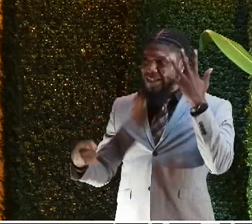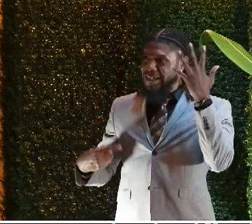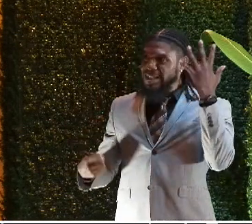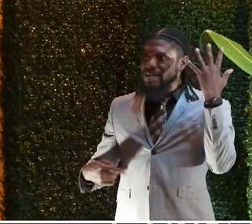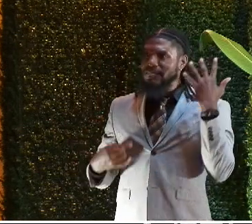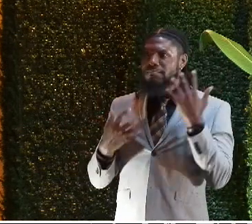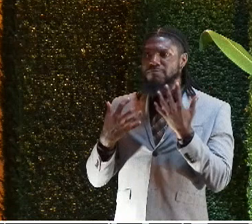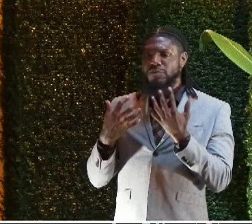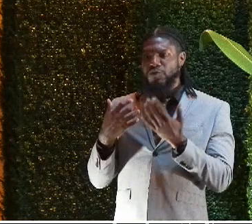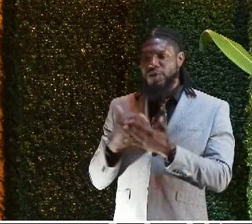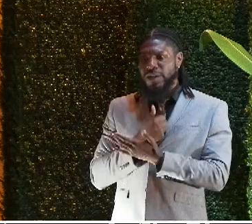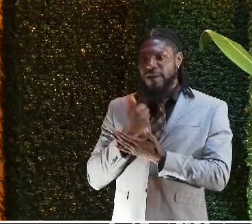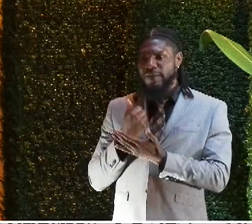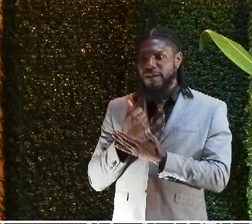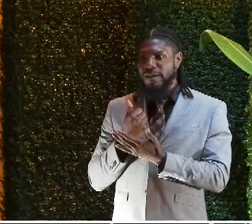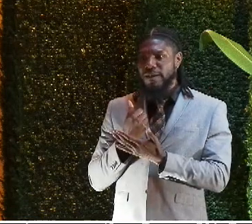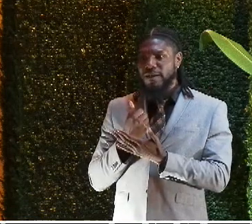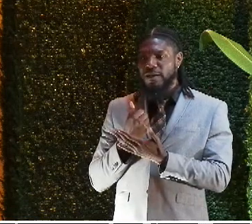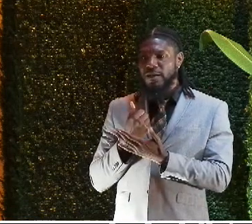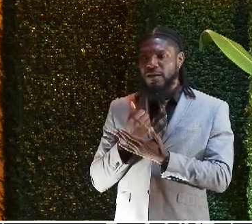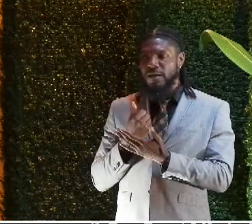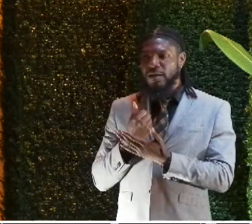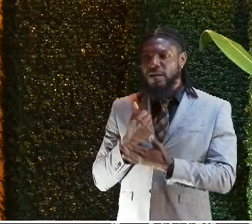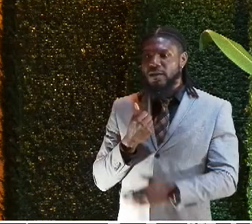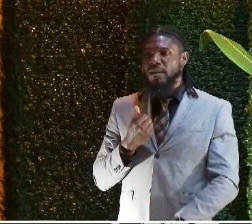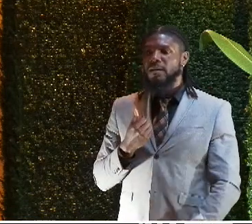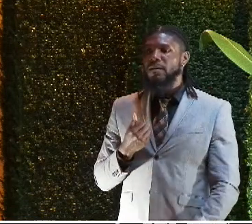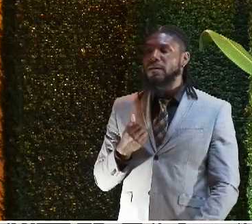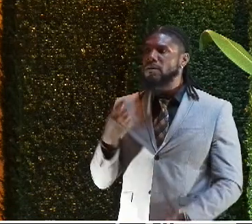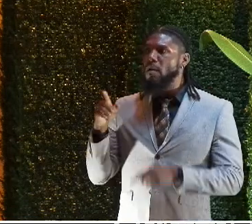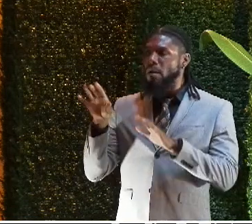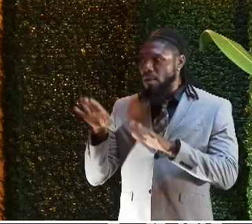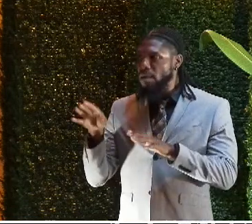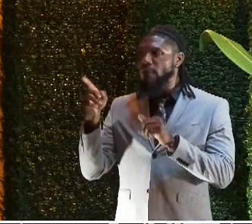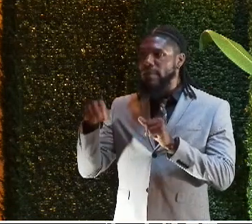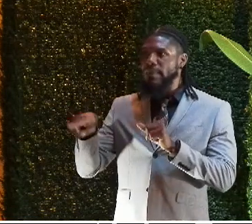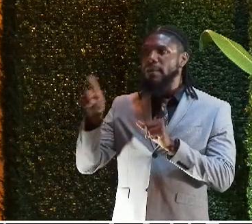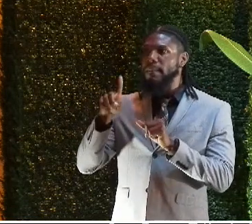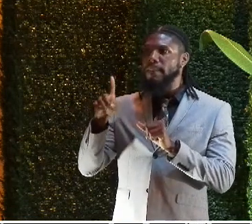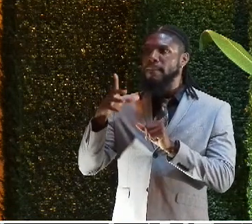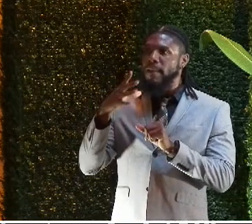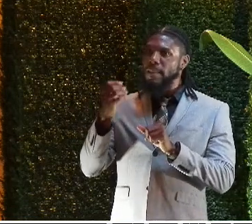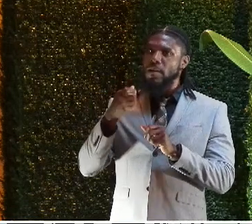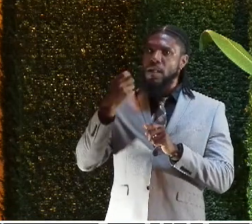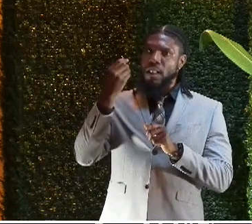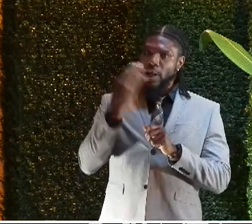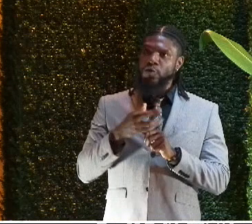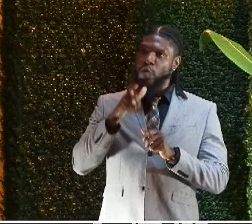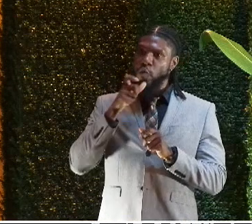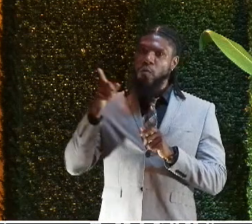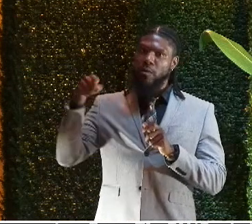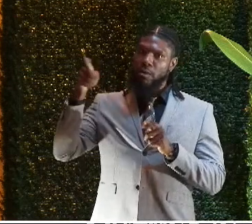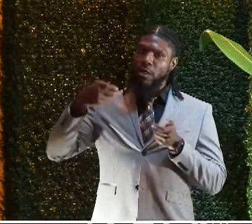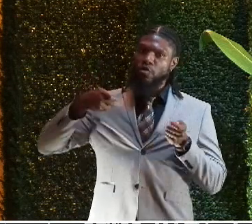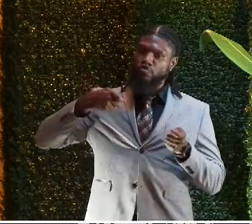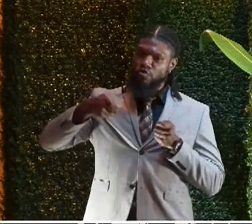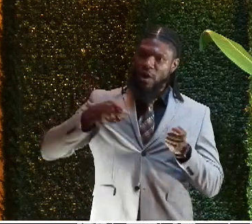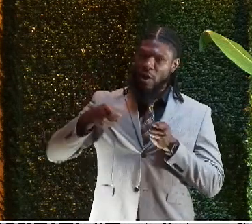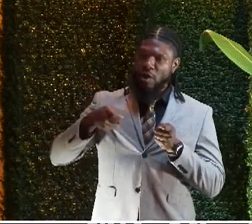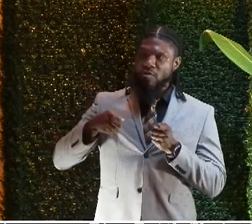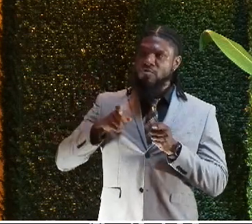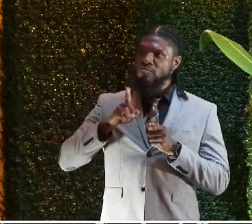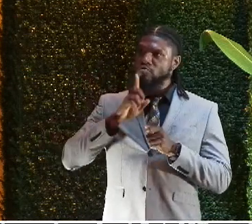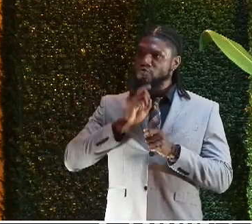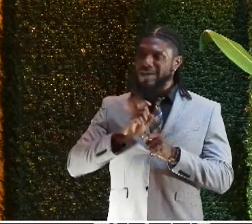To know that is to know that you are in a playing field that's really stacked against your own